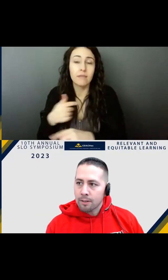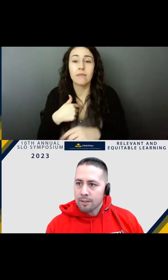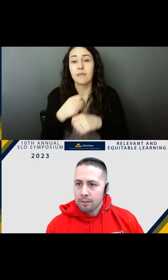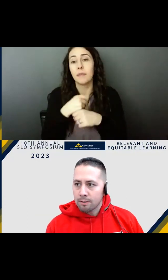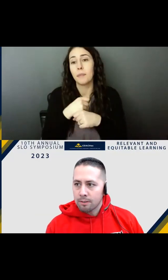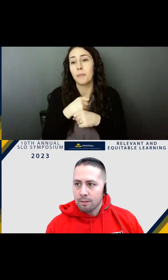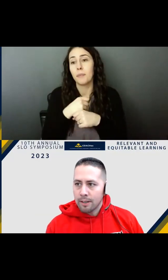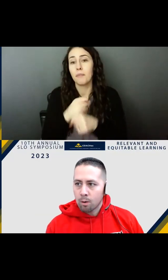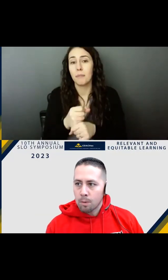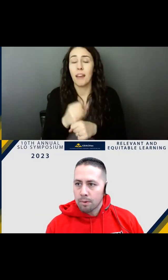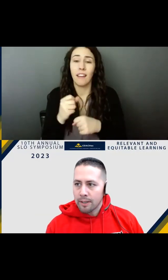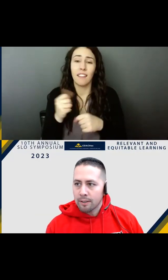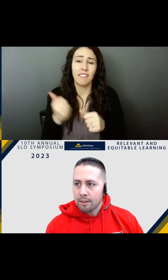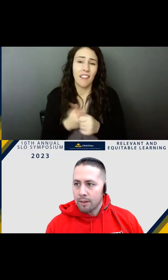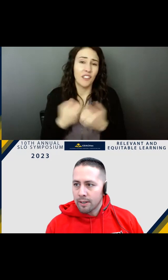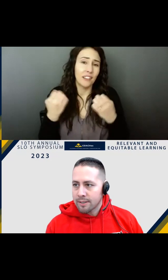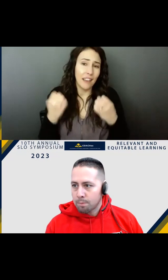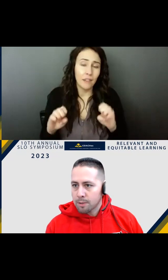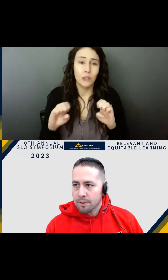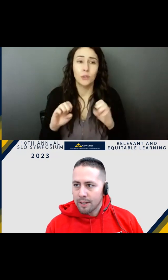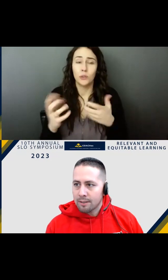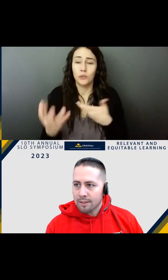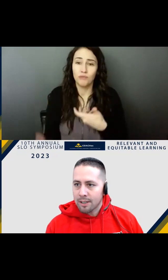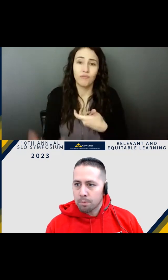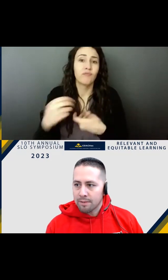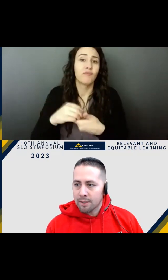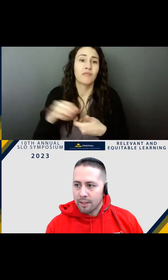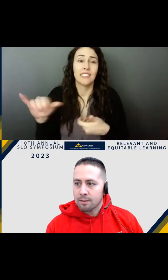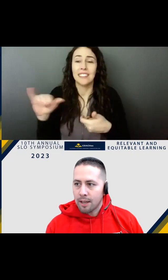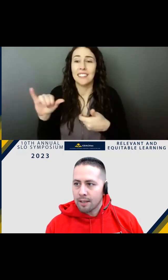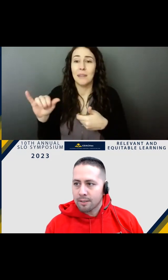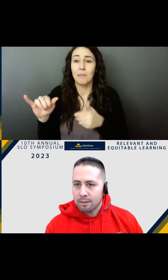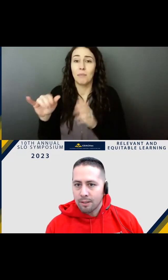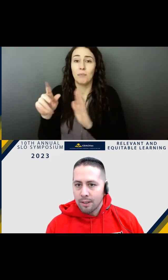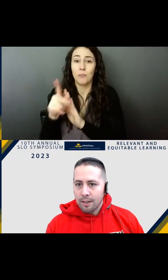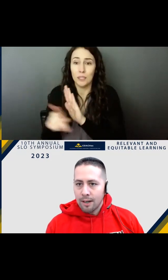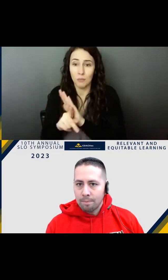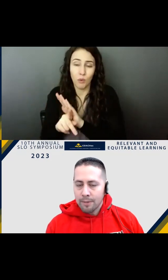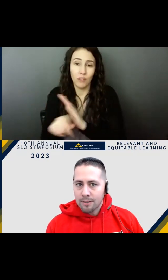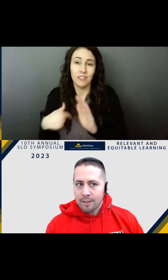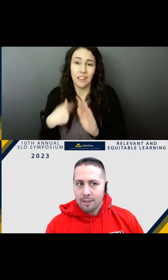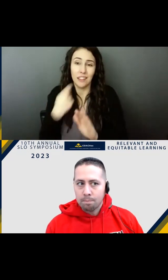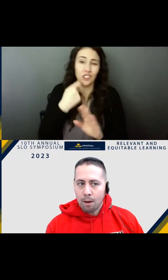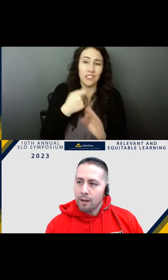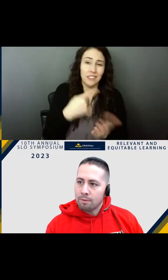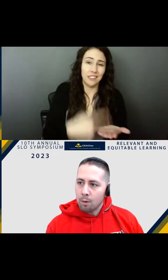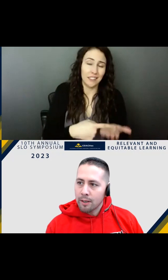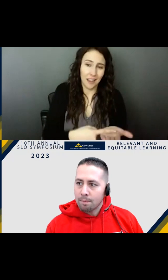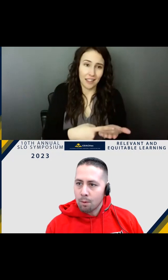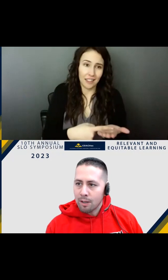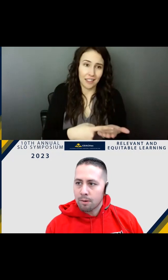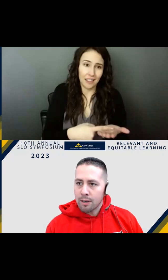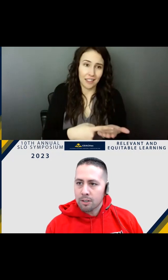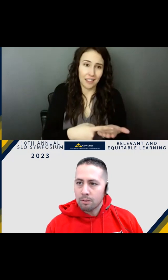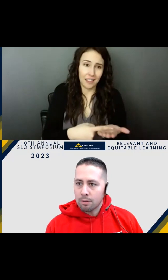every effort to incorporate the very same principles I discussed previously into that. So it's my way of knowing